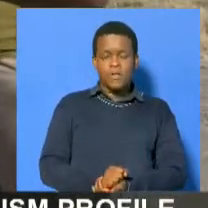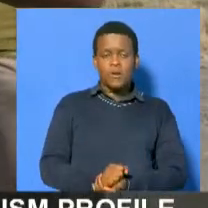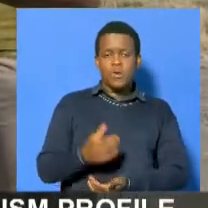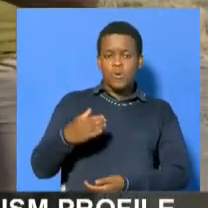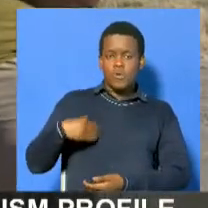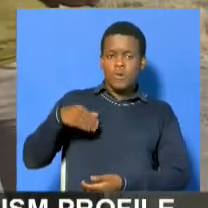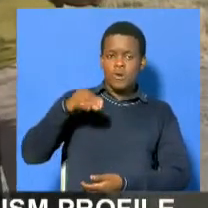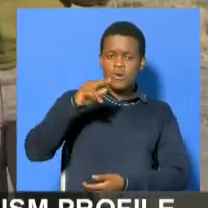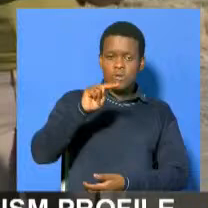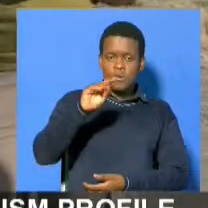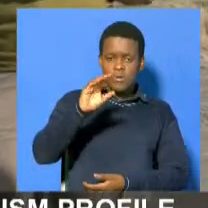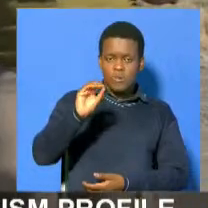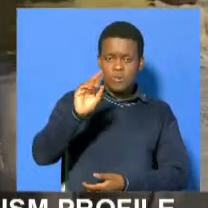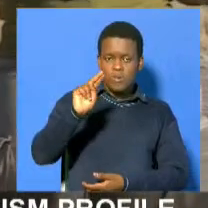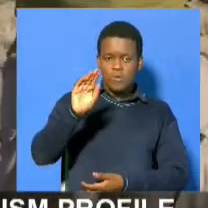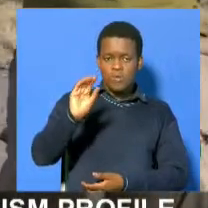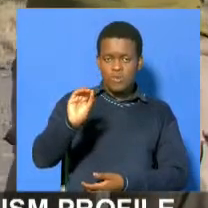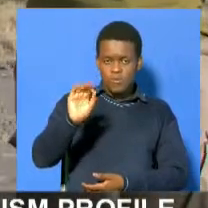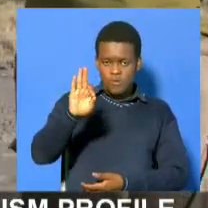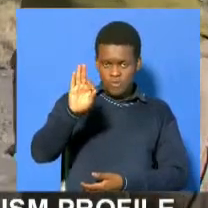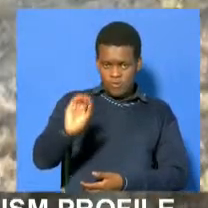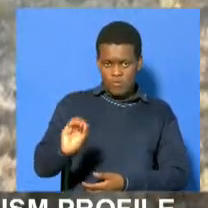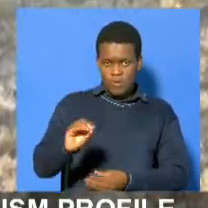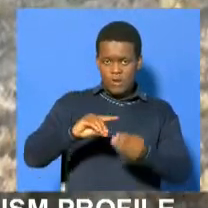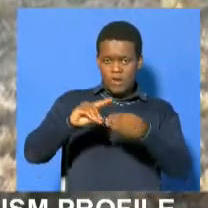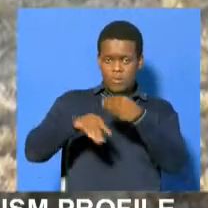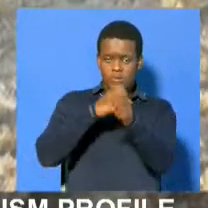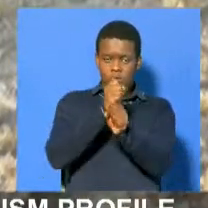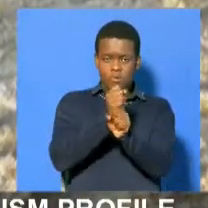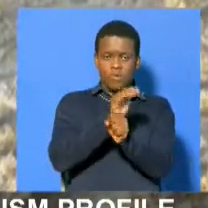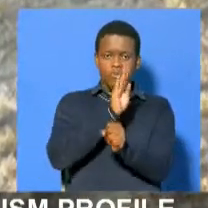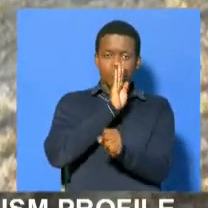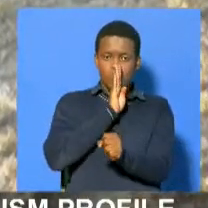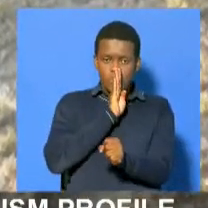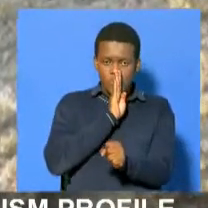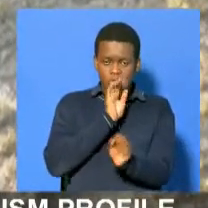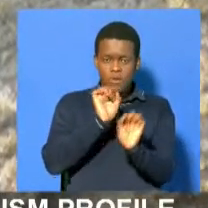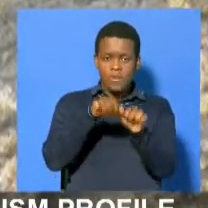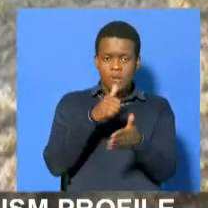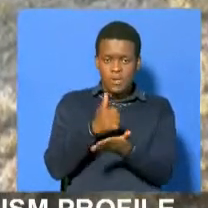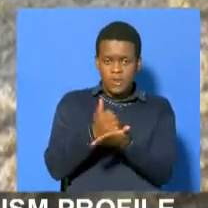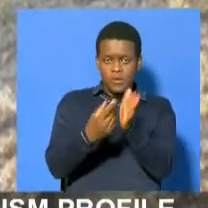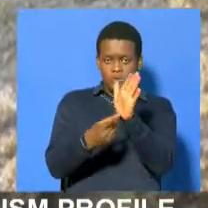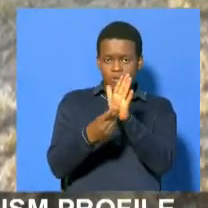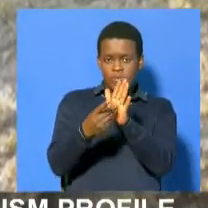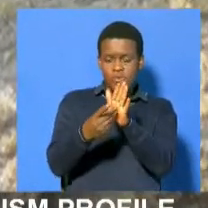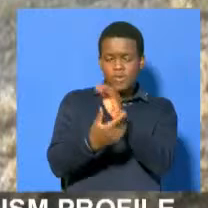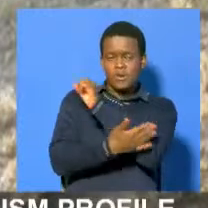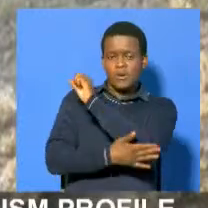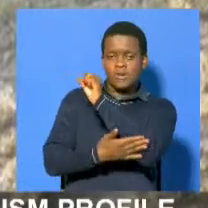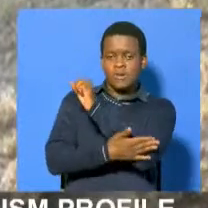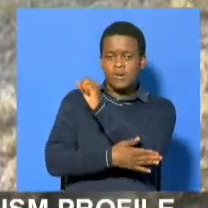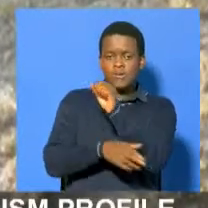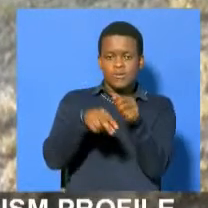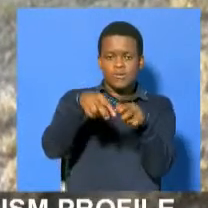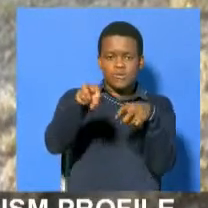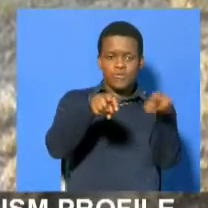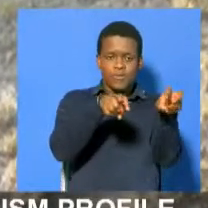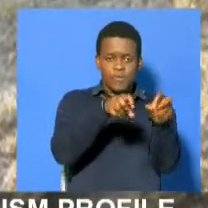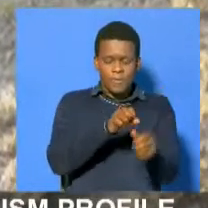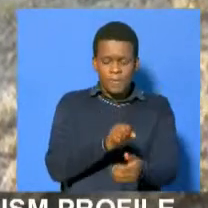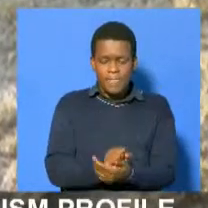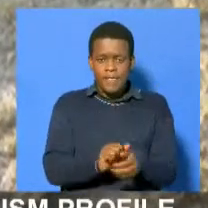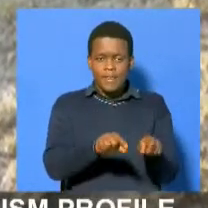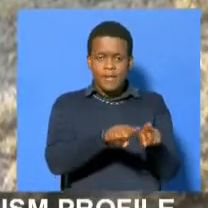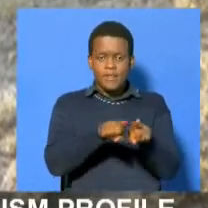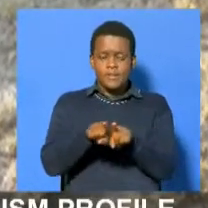African Tourism Board is a positive development for the country's tourism sector. As an ambassador of Botswana within the